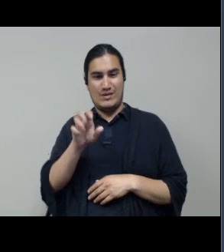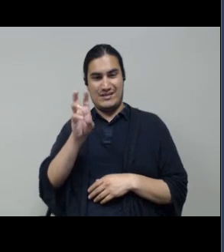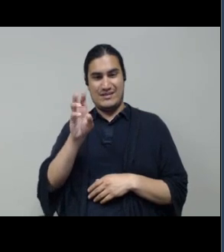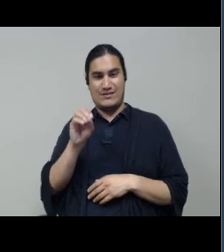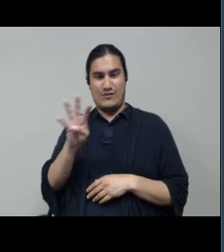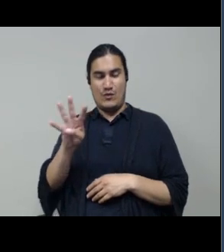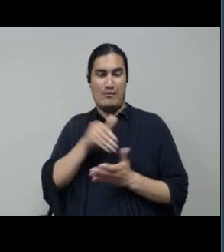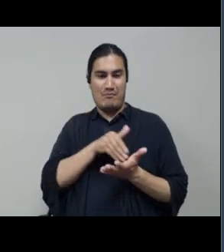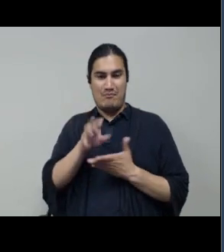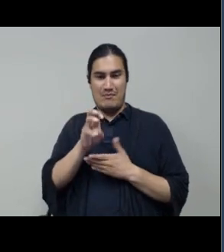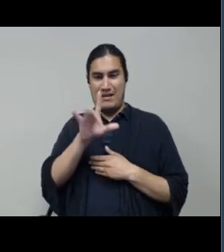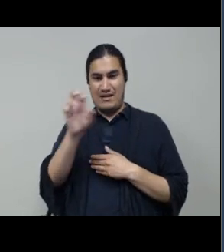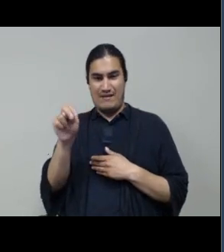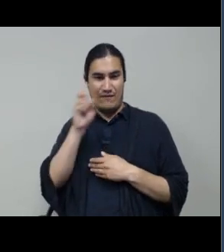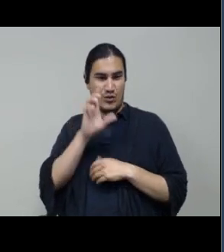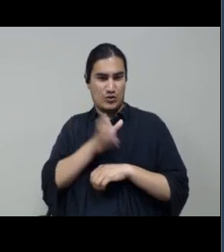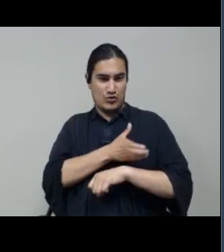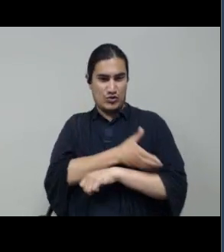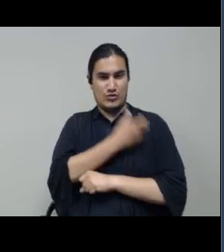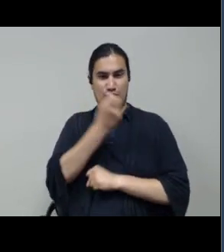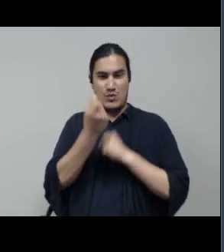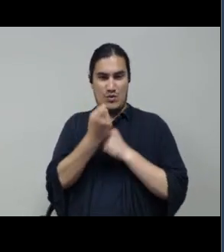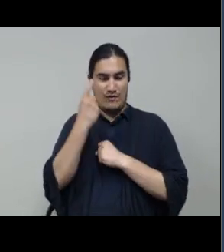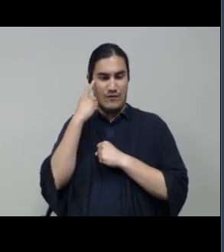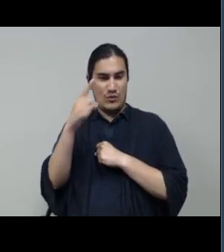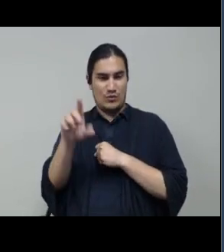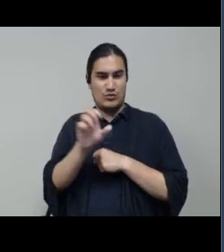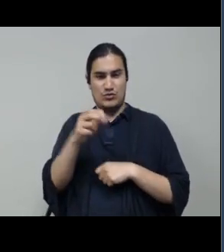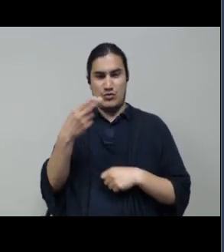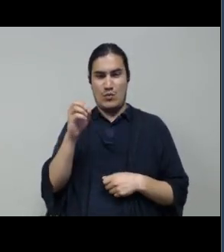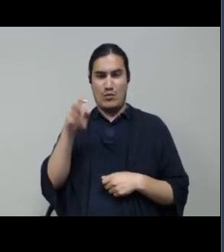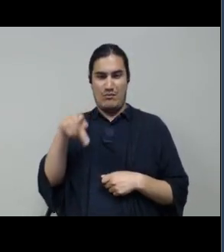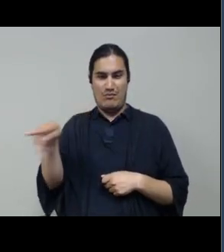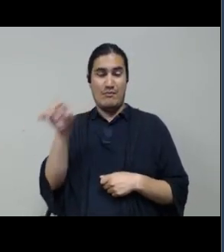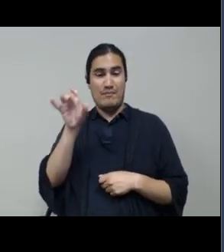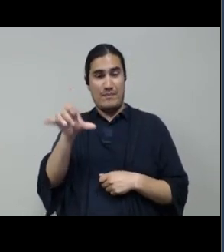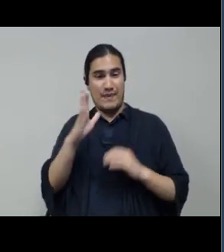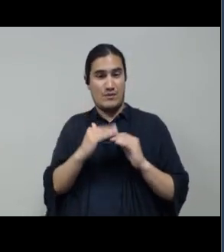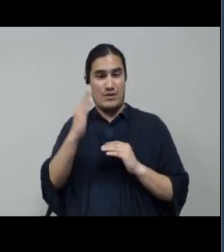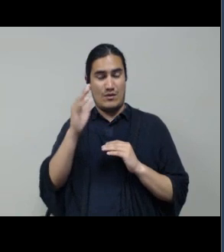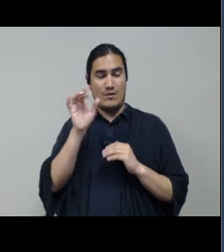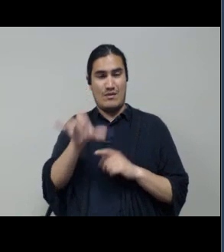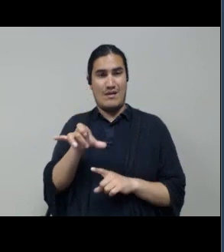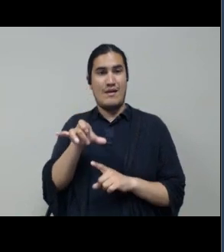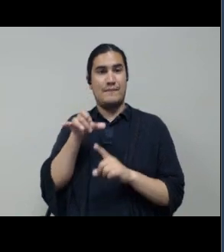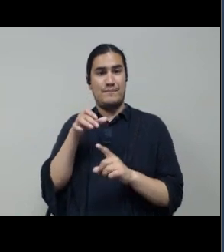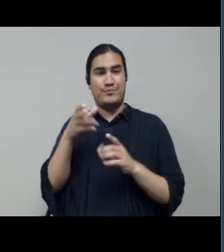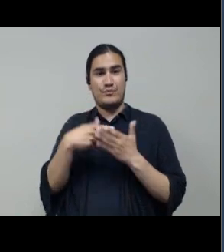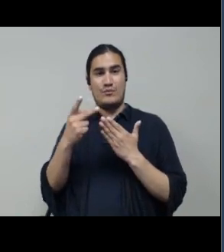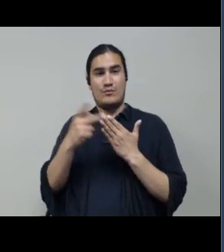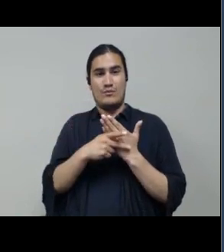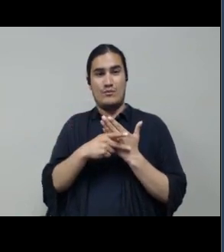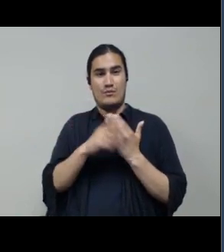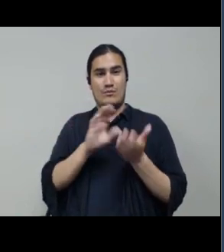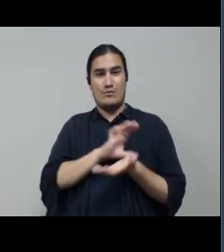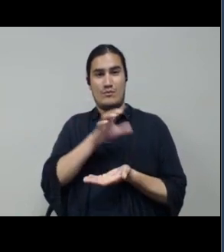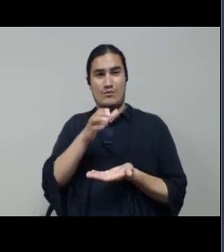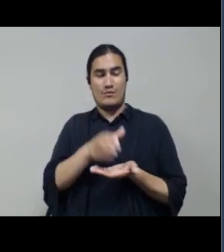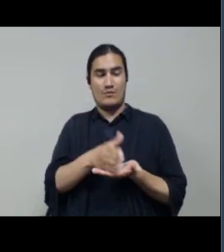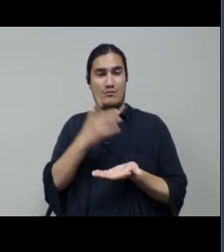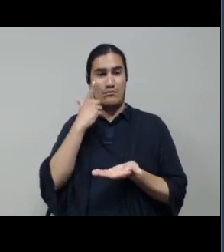$2.604 million in construction support. The construction capital estimate is greater than the program amount due to